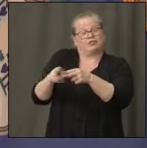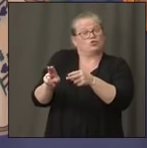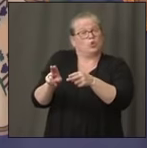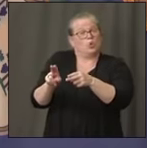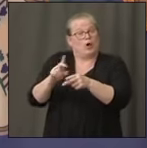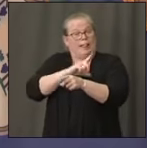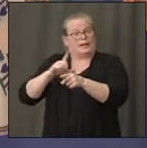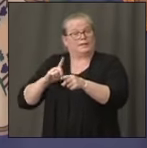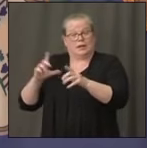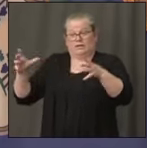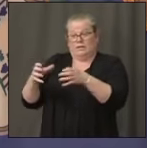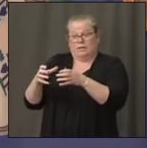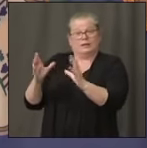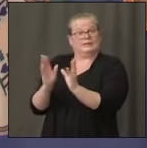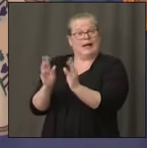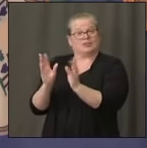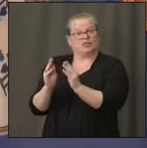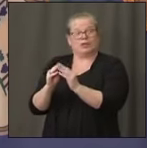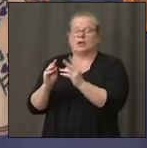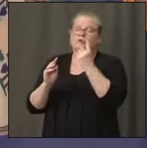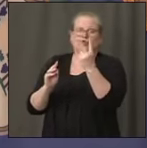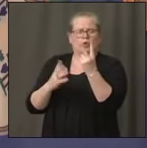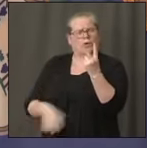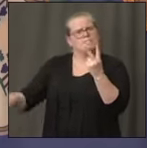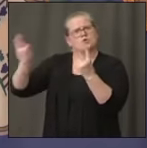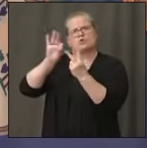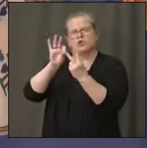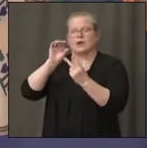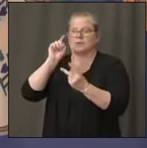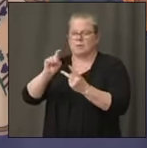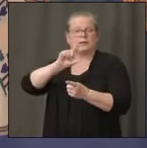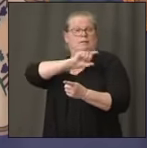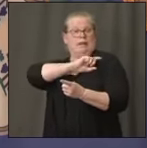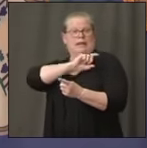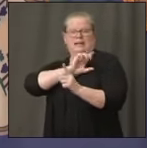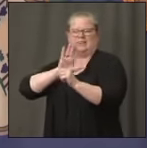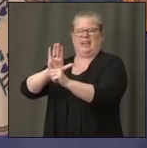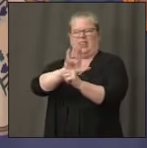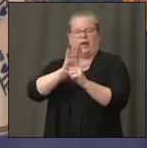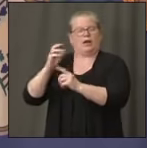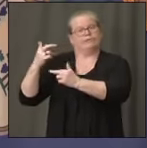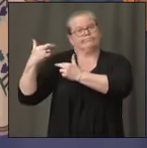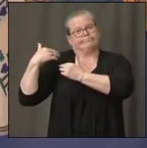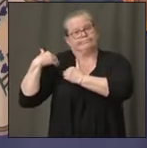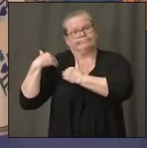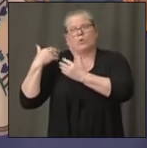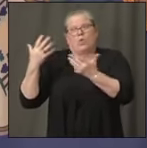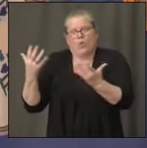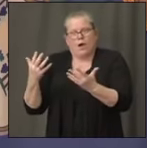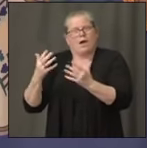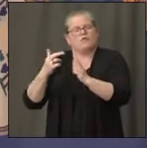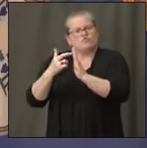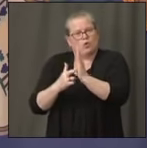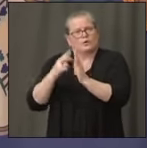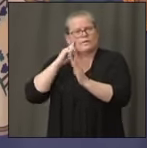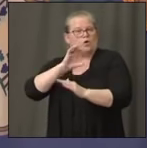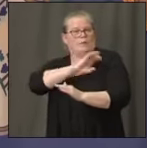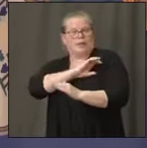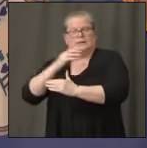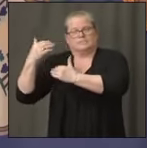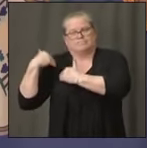to work towards. One, police accountability. We've discussed that a fair amount in terms of what we'd like to accomplish with a special session.